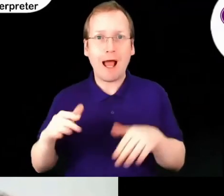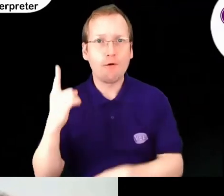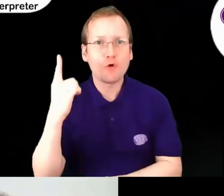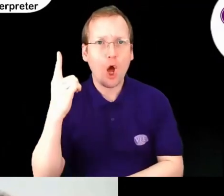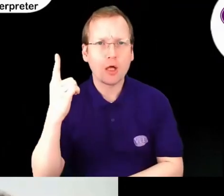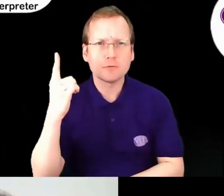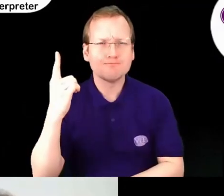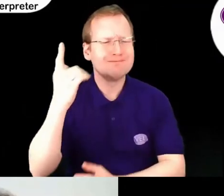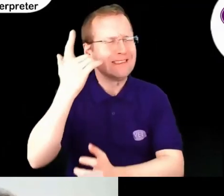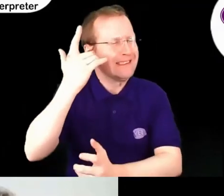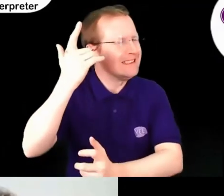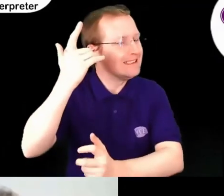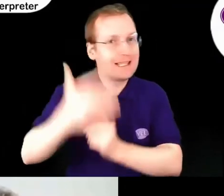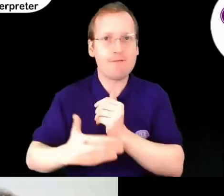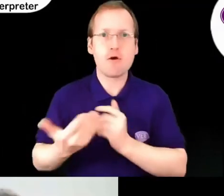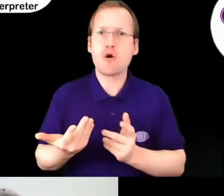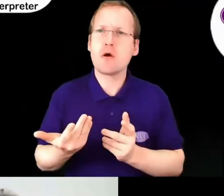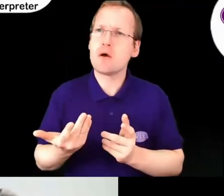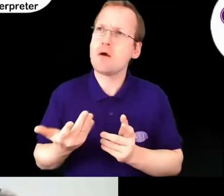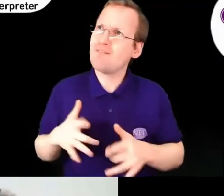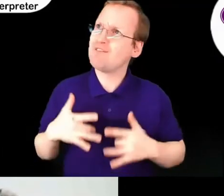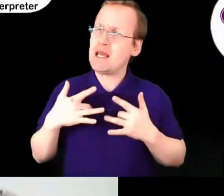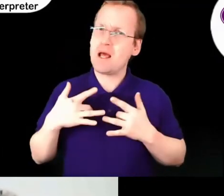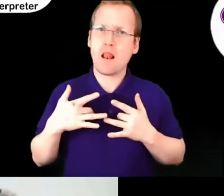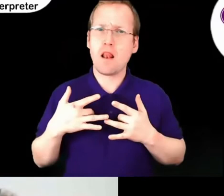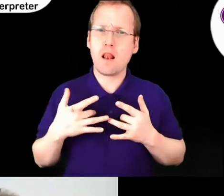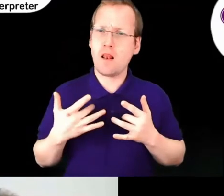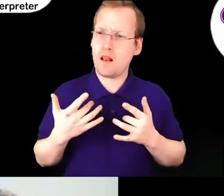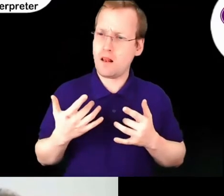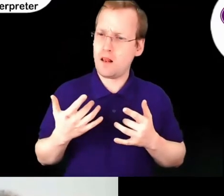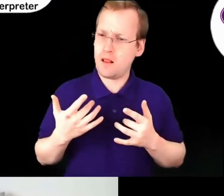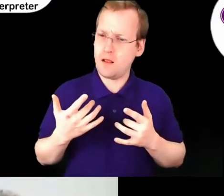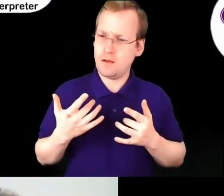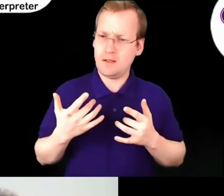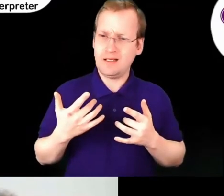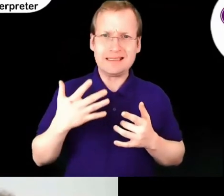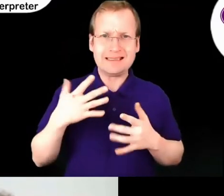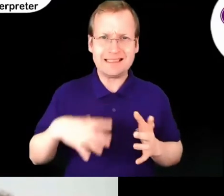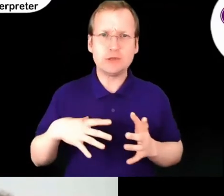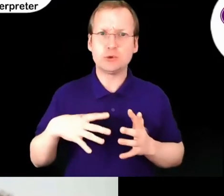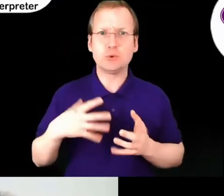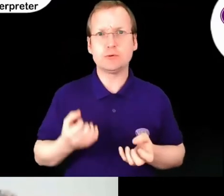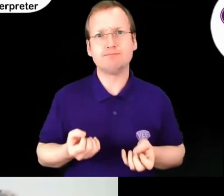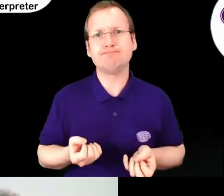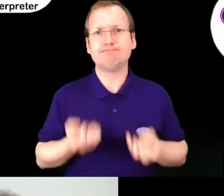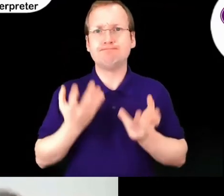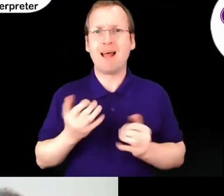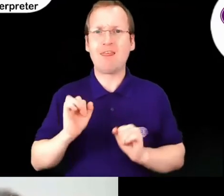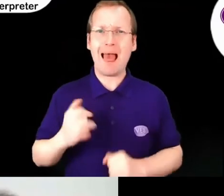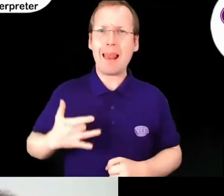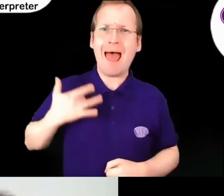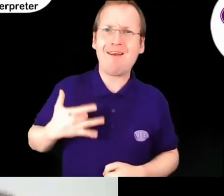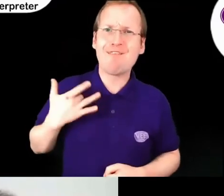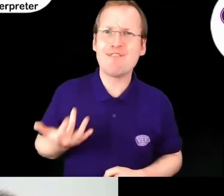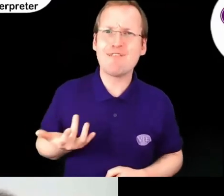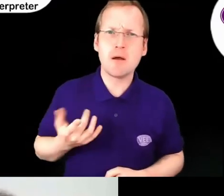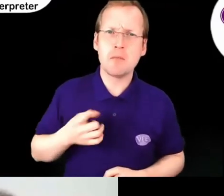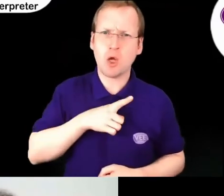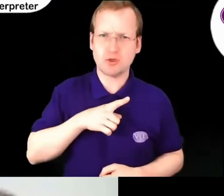ever get to the point of needing to take their life because they cannot be who they